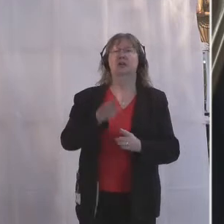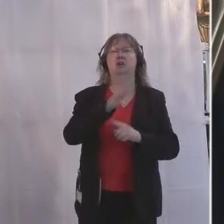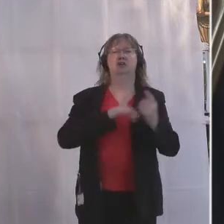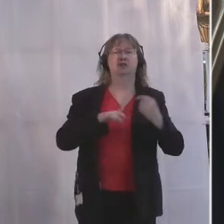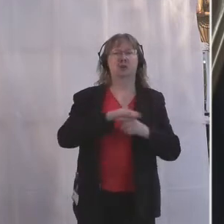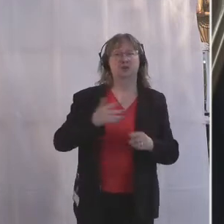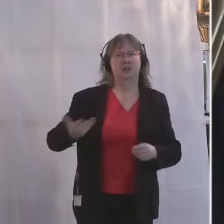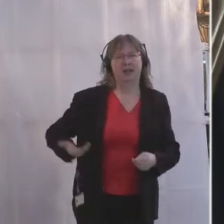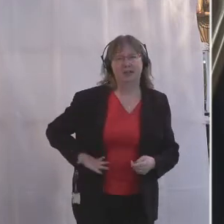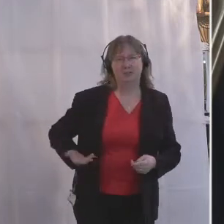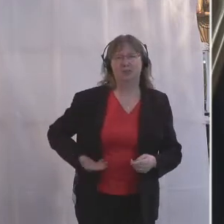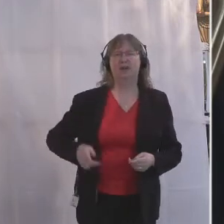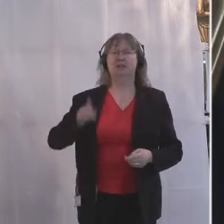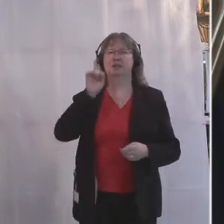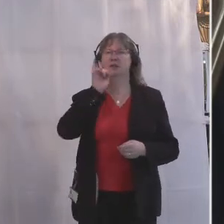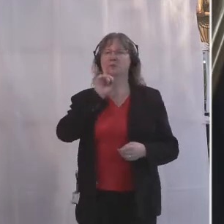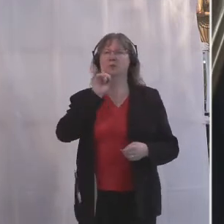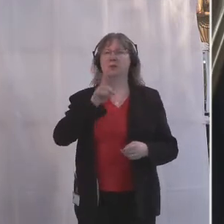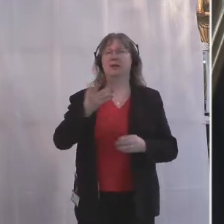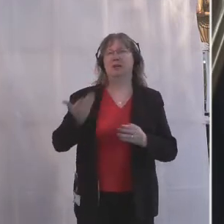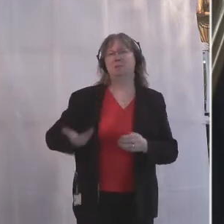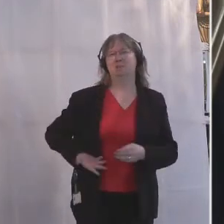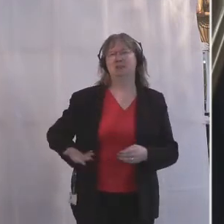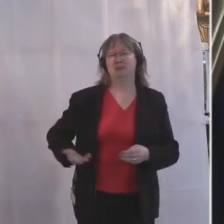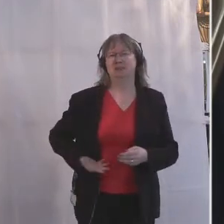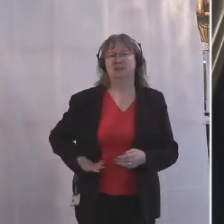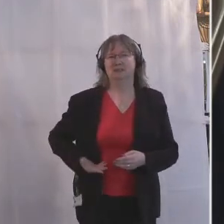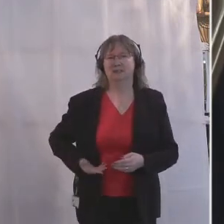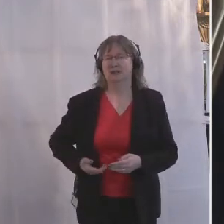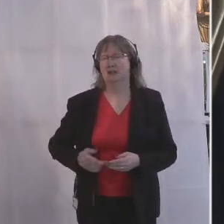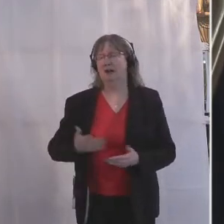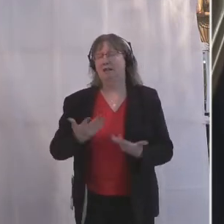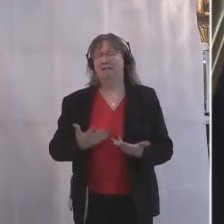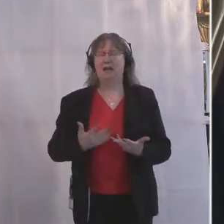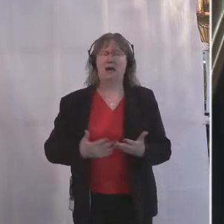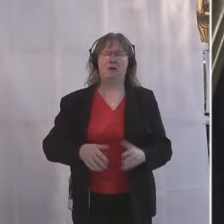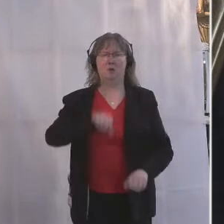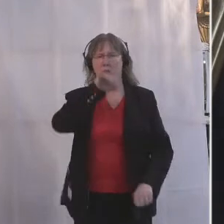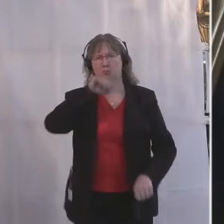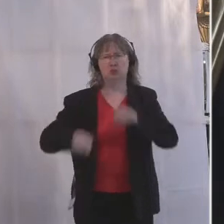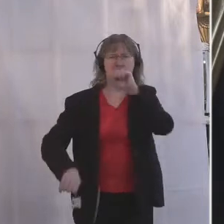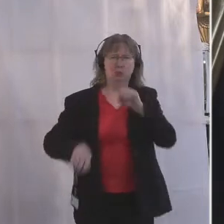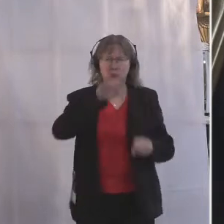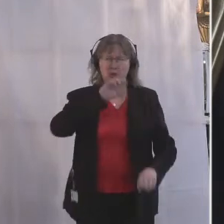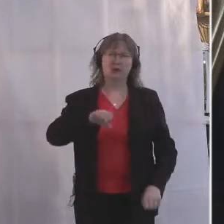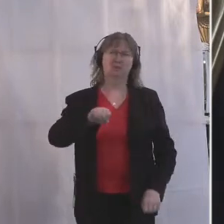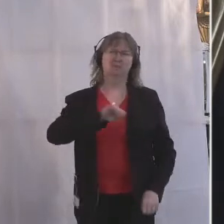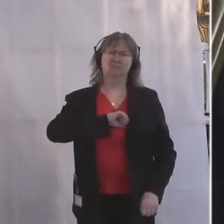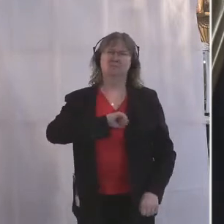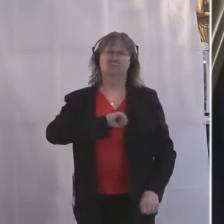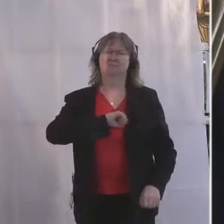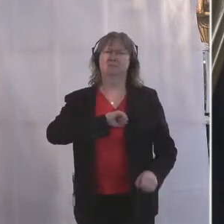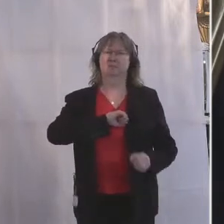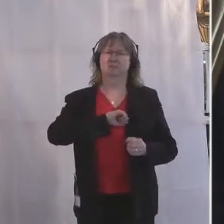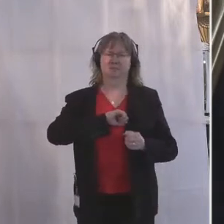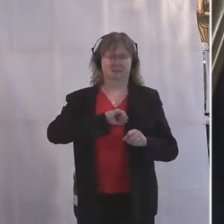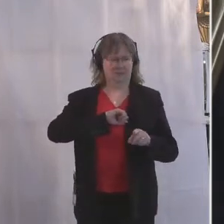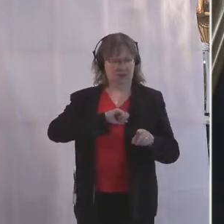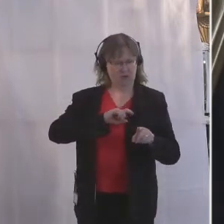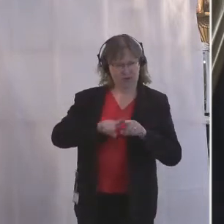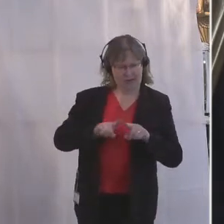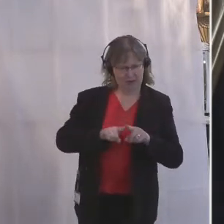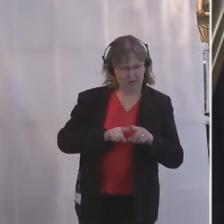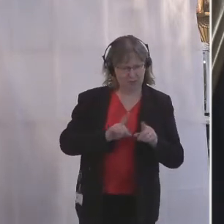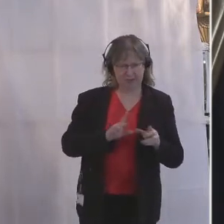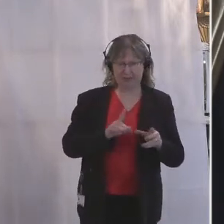enterprises, women in business, and eventually I landed in women in business, which is my one true love. And it's all around sort of trying to level the playing field and